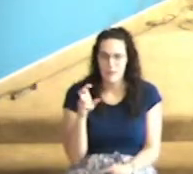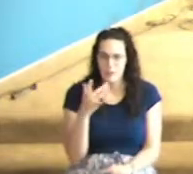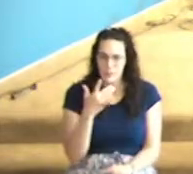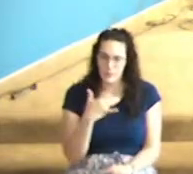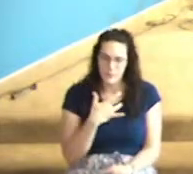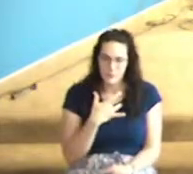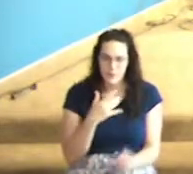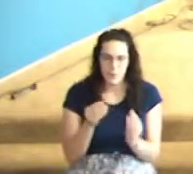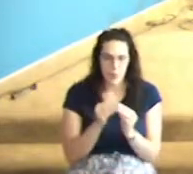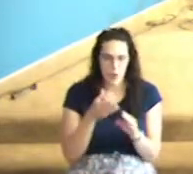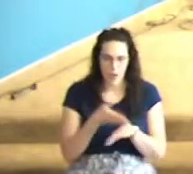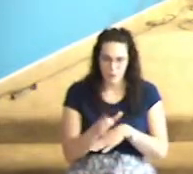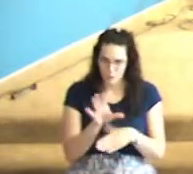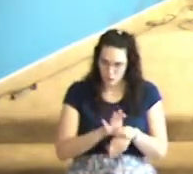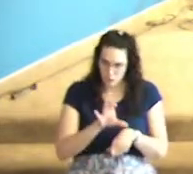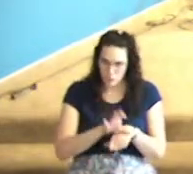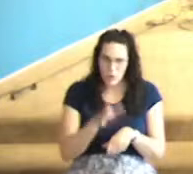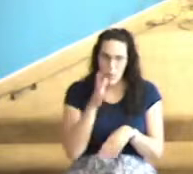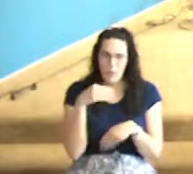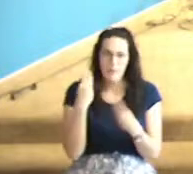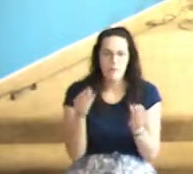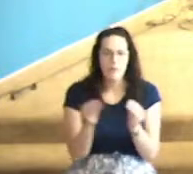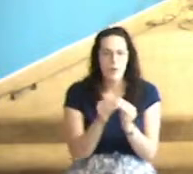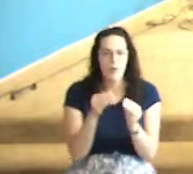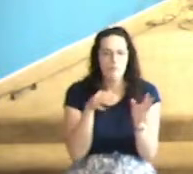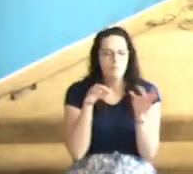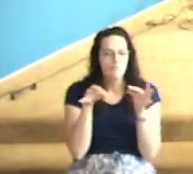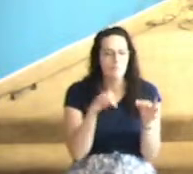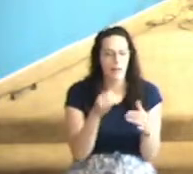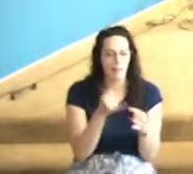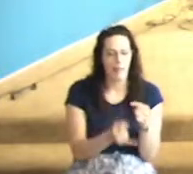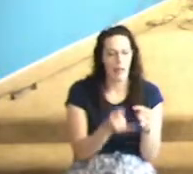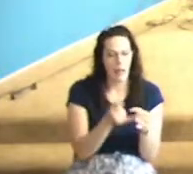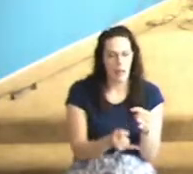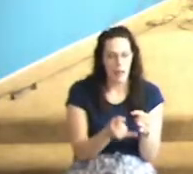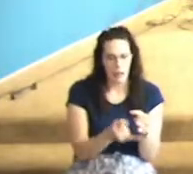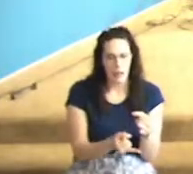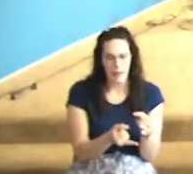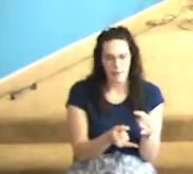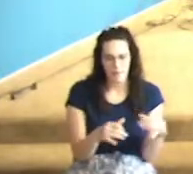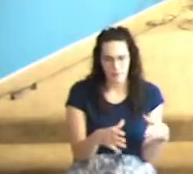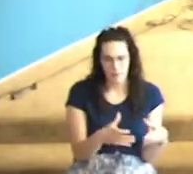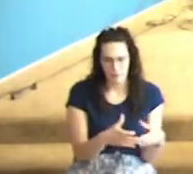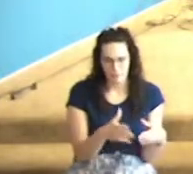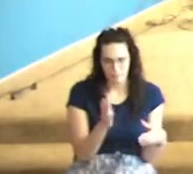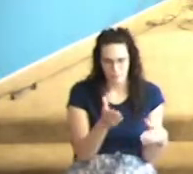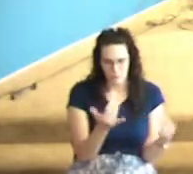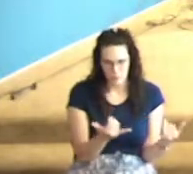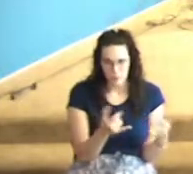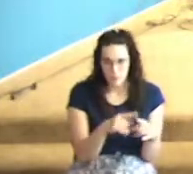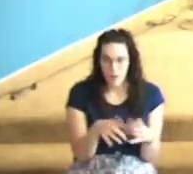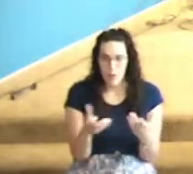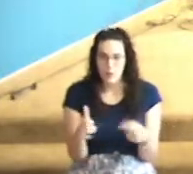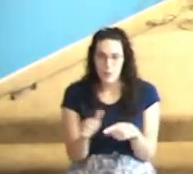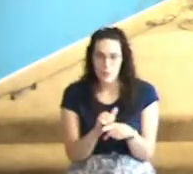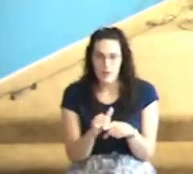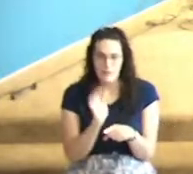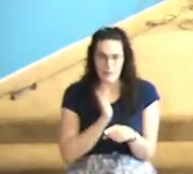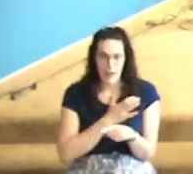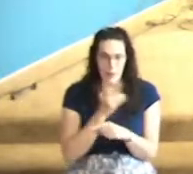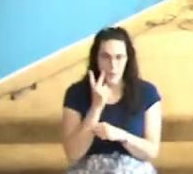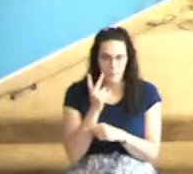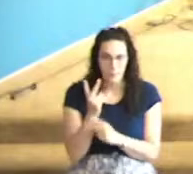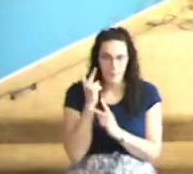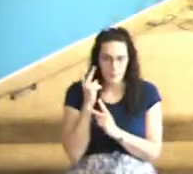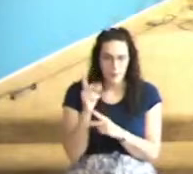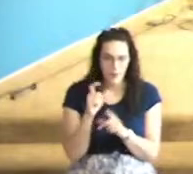this after church. I'll give you some of those instructions at the end of the gathering today. But I want to practice our memory verse, okay? Our